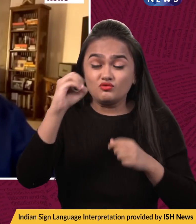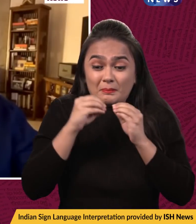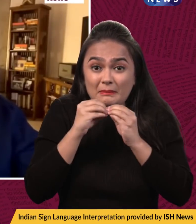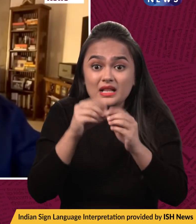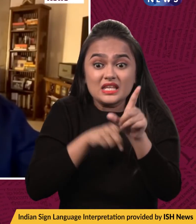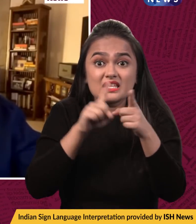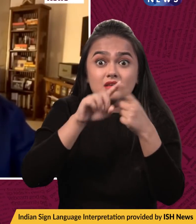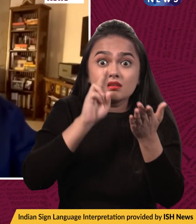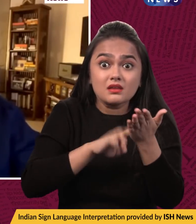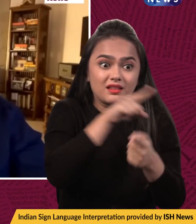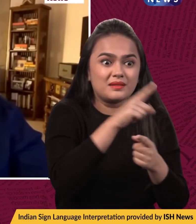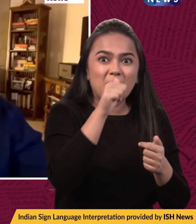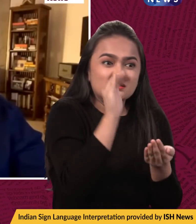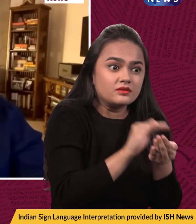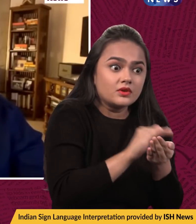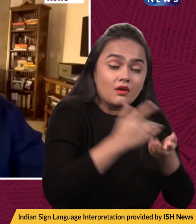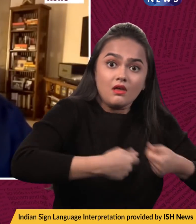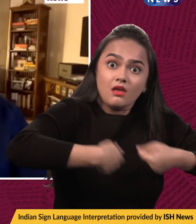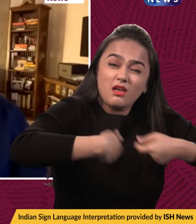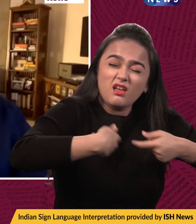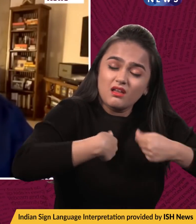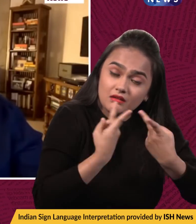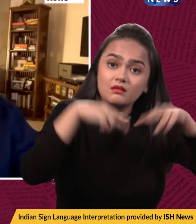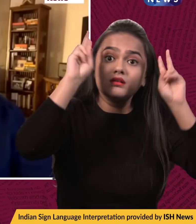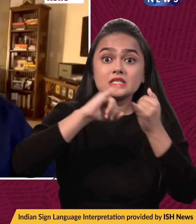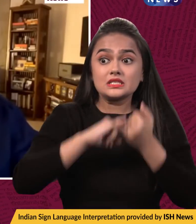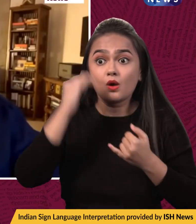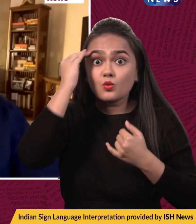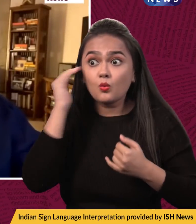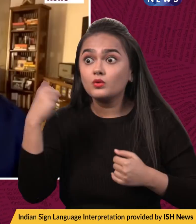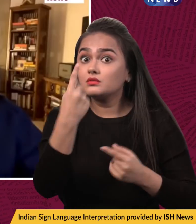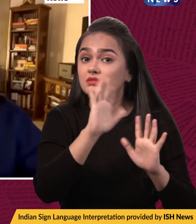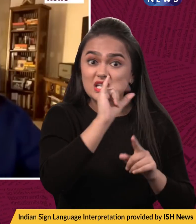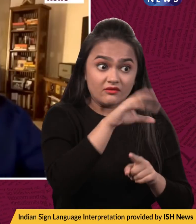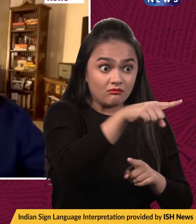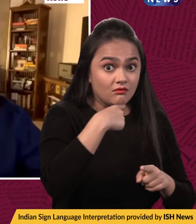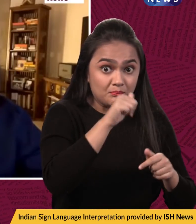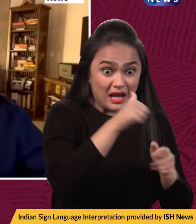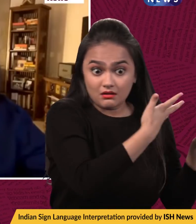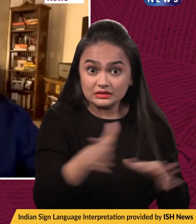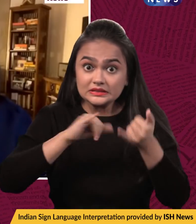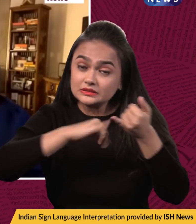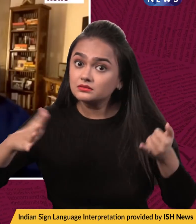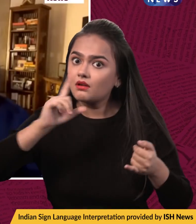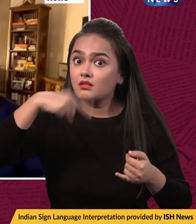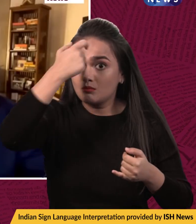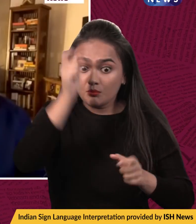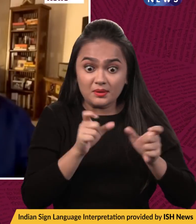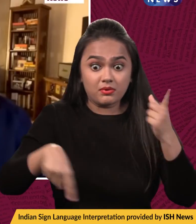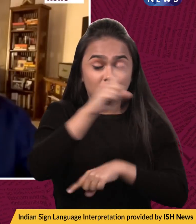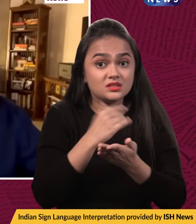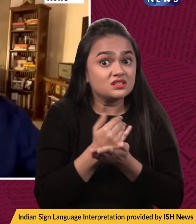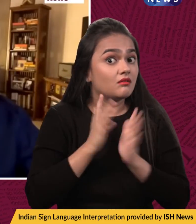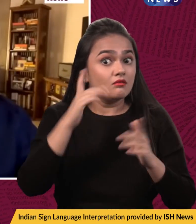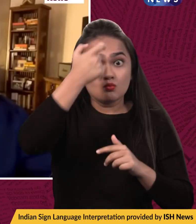yen to store that water. South Korea has expressed concerns that the decision would bring direct and indirect impact on the safety of